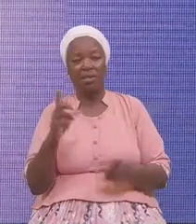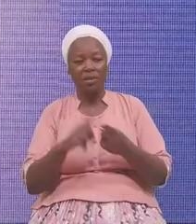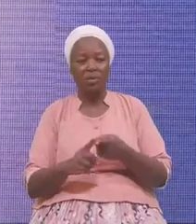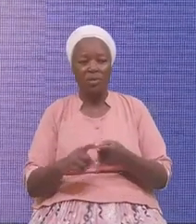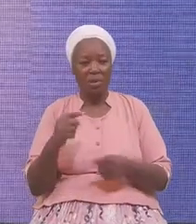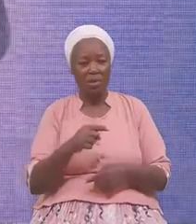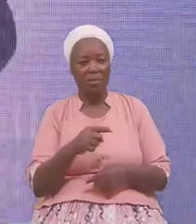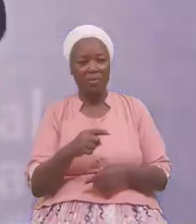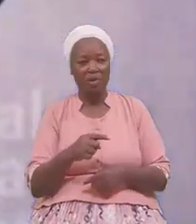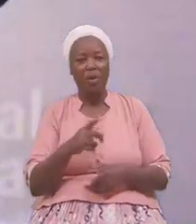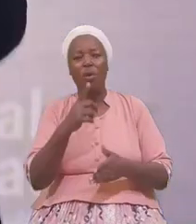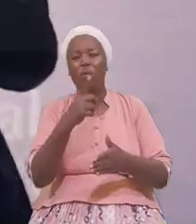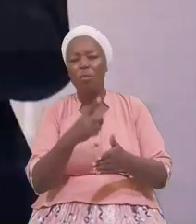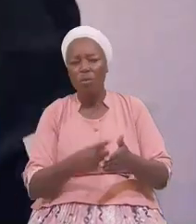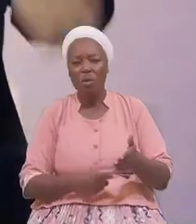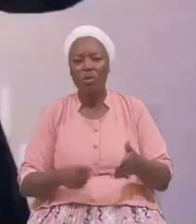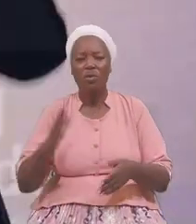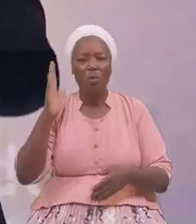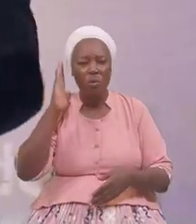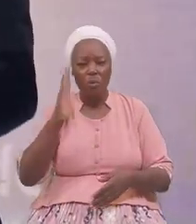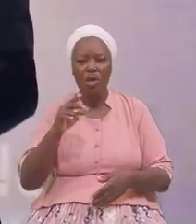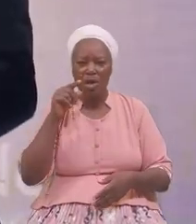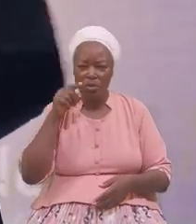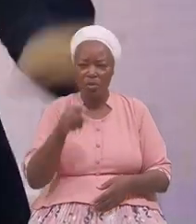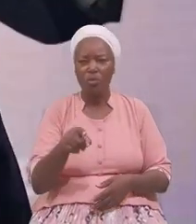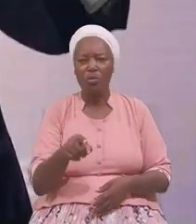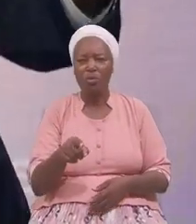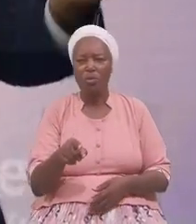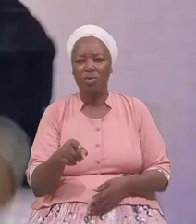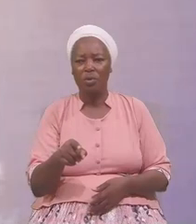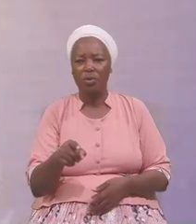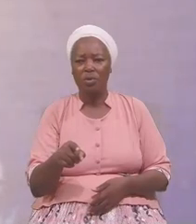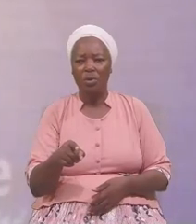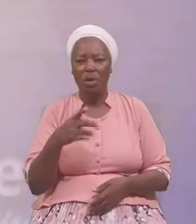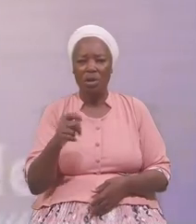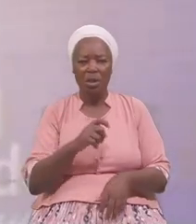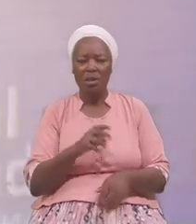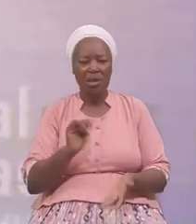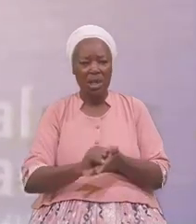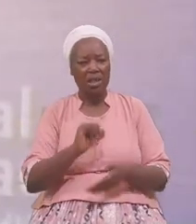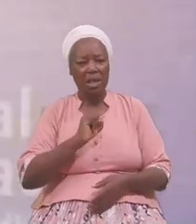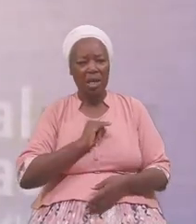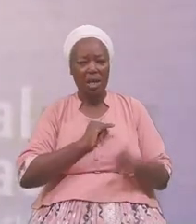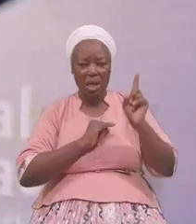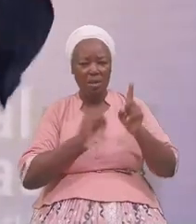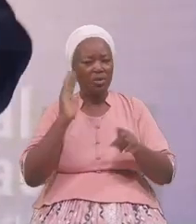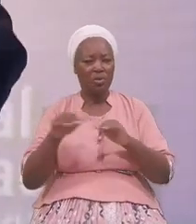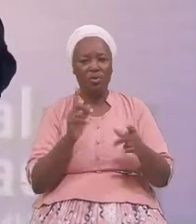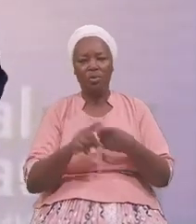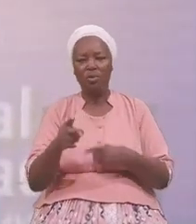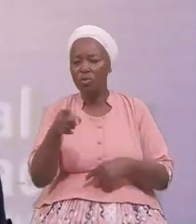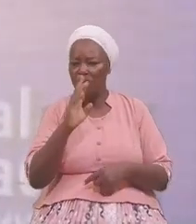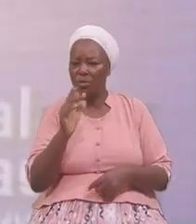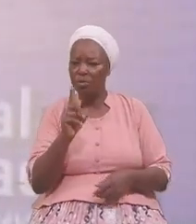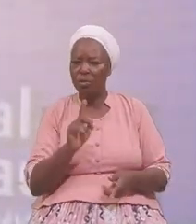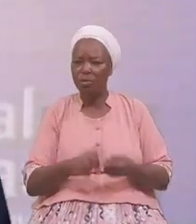him, what wilt thou that I should do unto you? You are the one